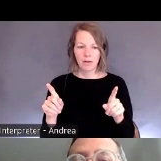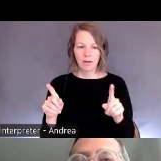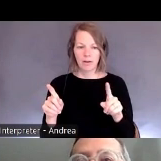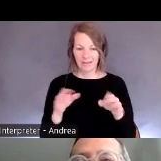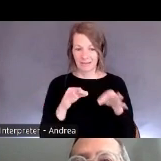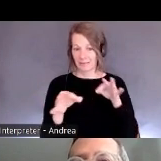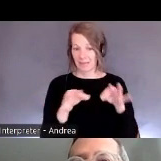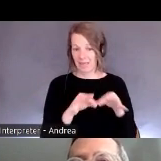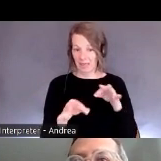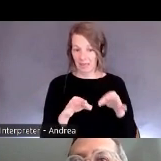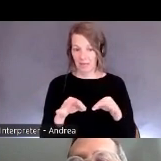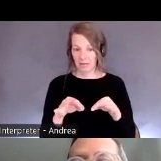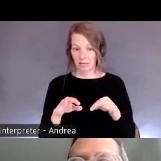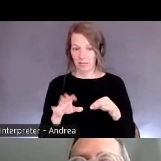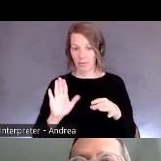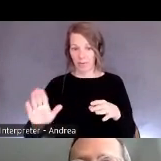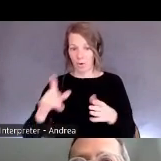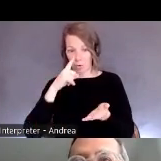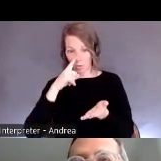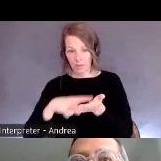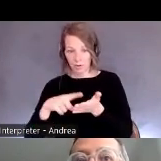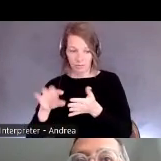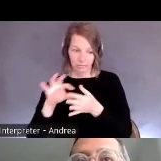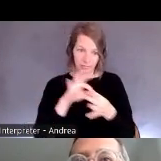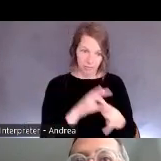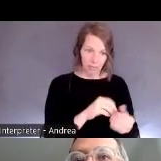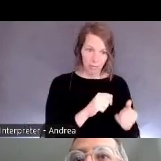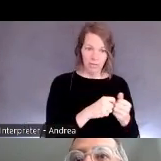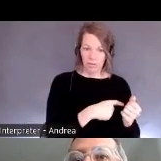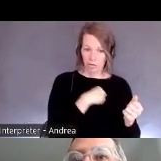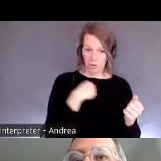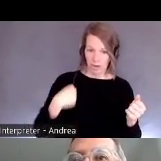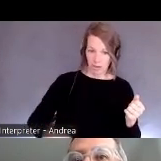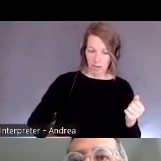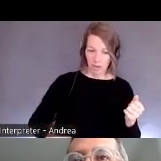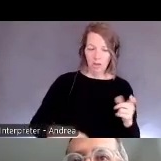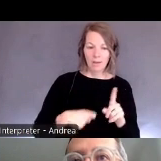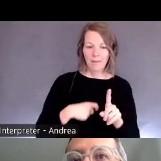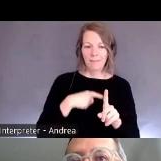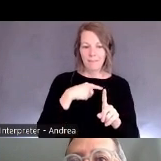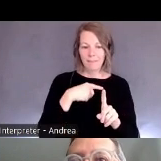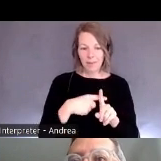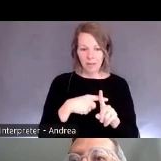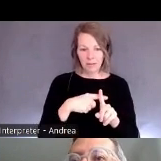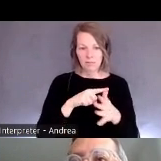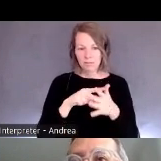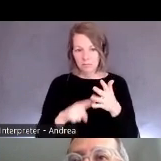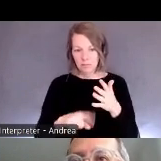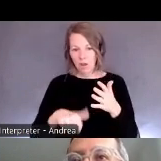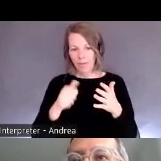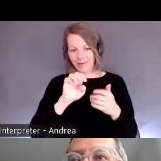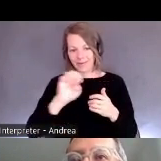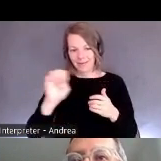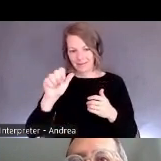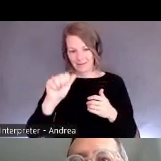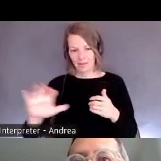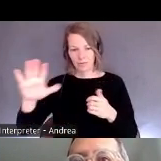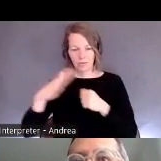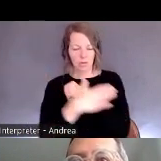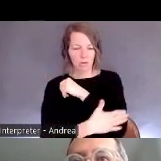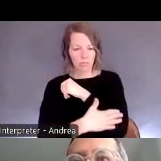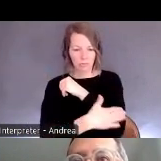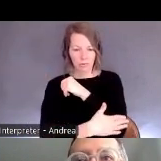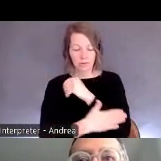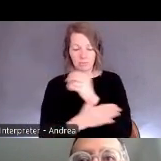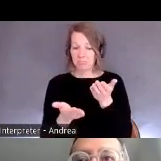the relevance of the research in China, but also in East Asian countries. And they show us how these may